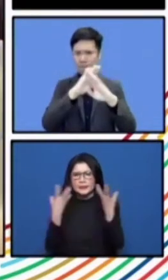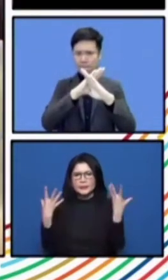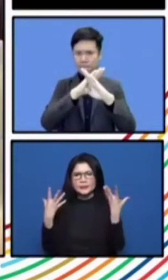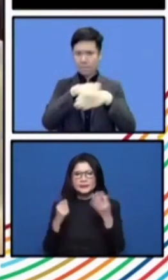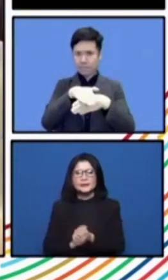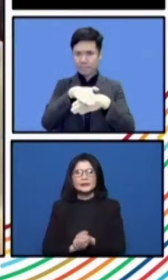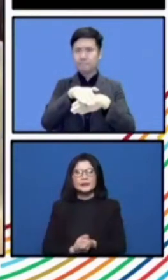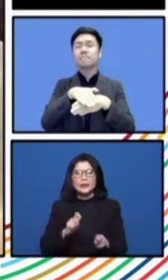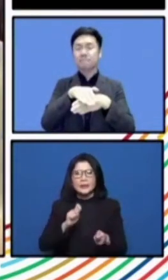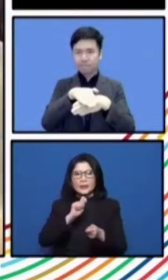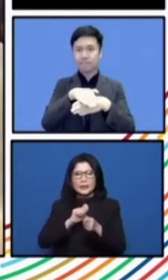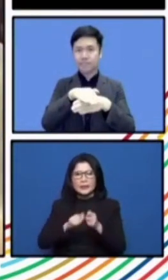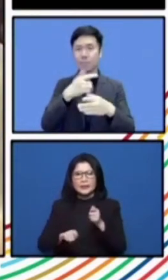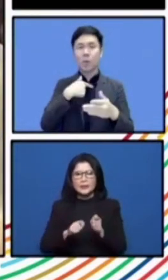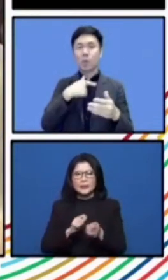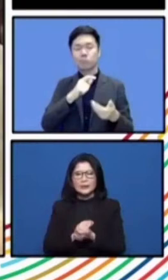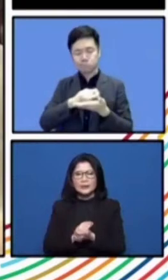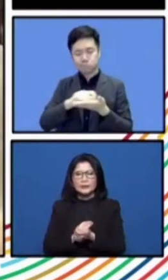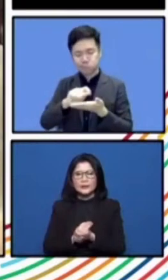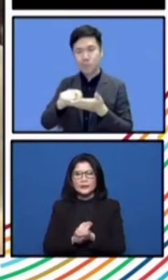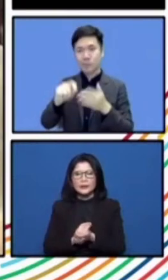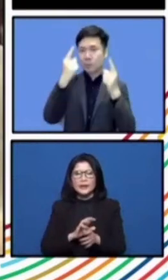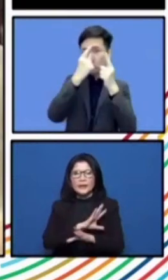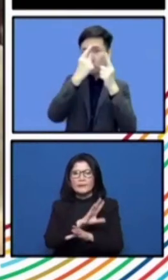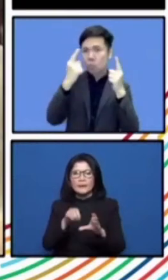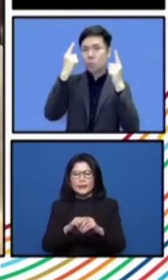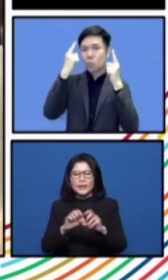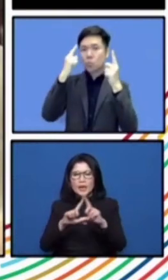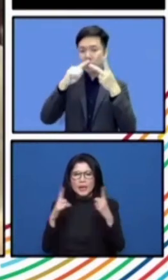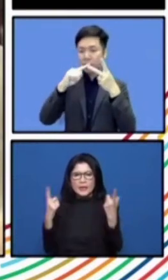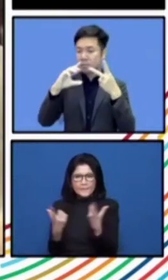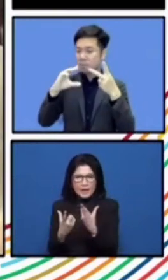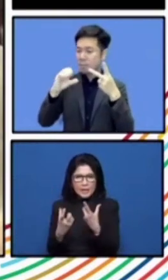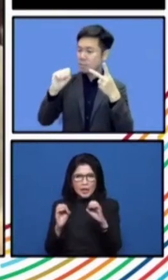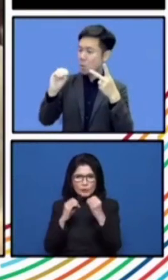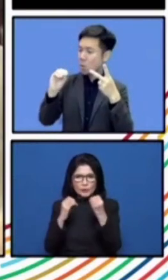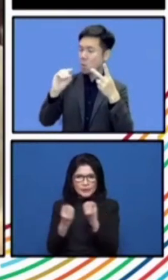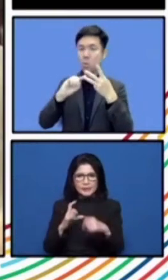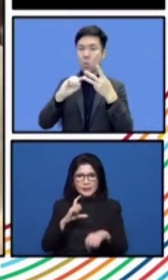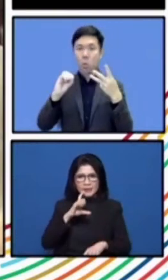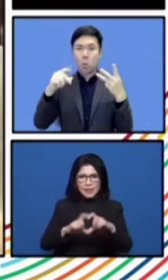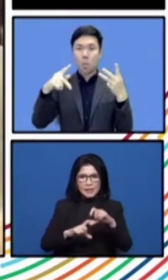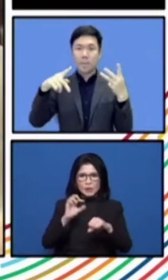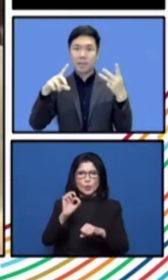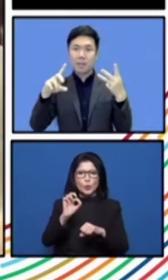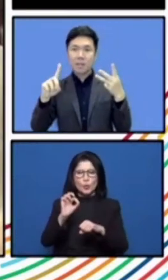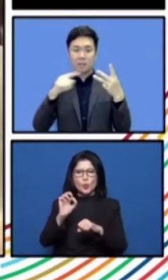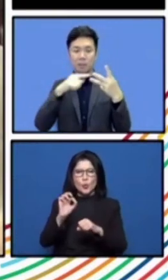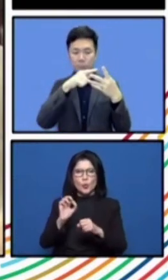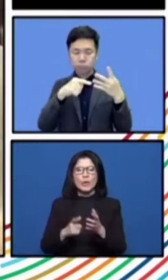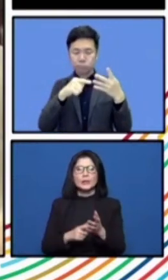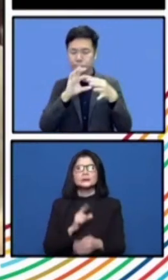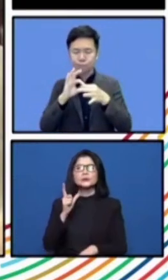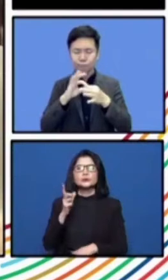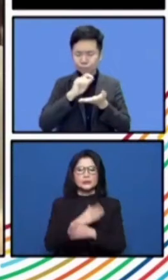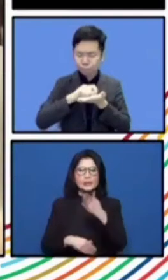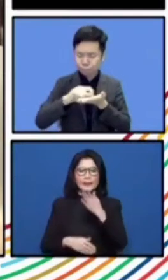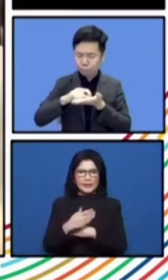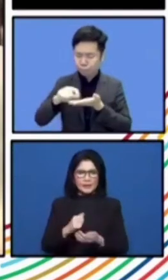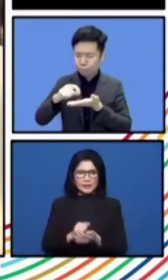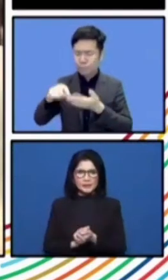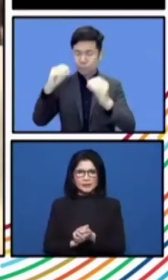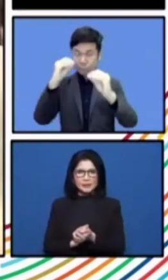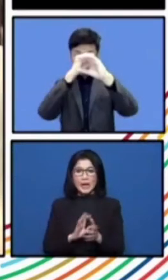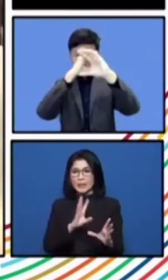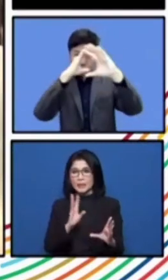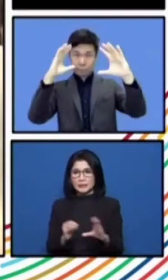governments academics and csos working in the field of disability participation of persons with disabilities in decision